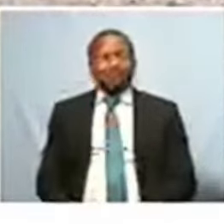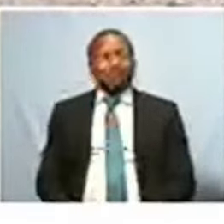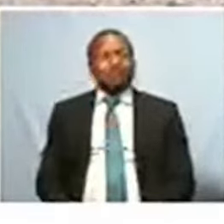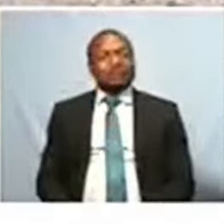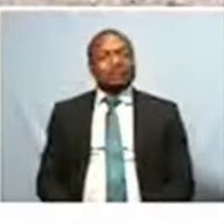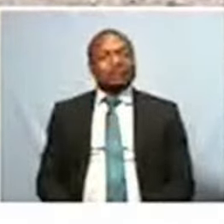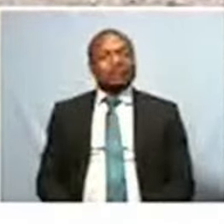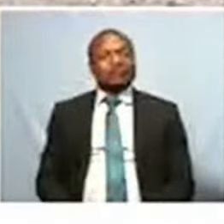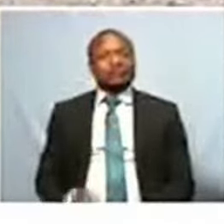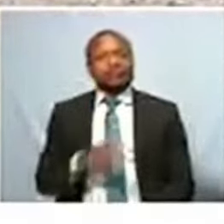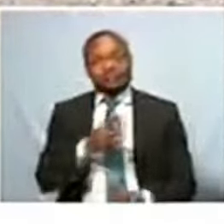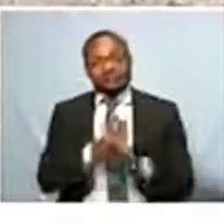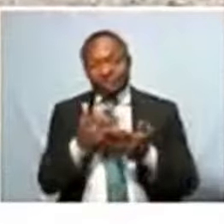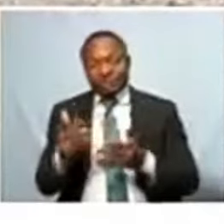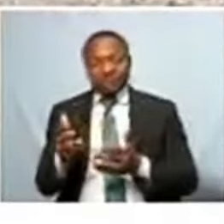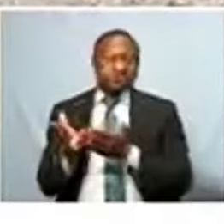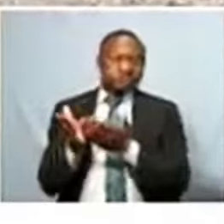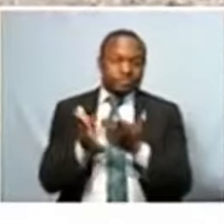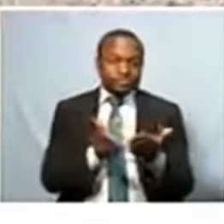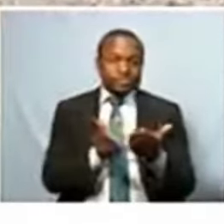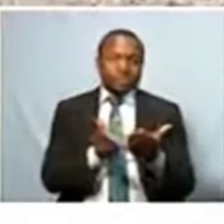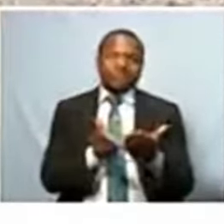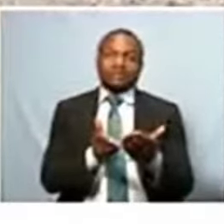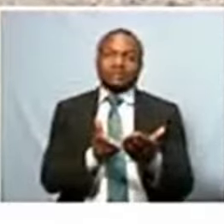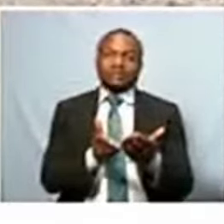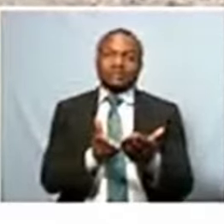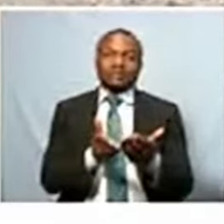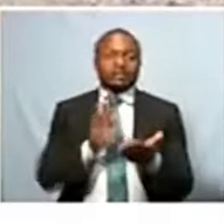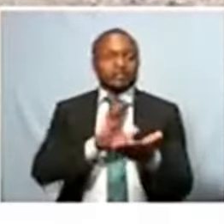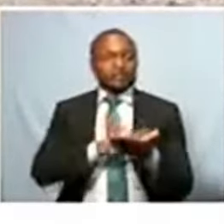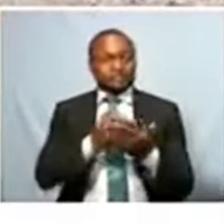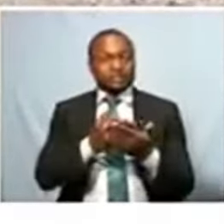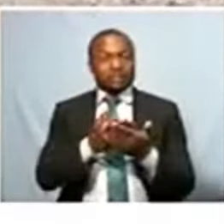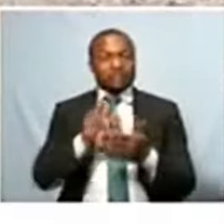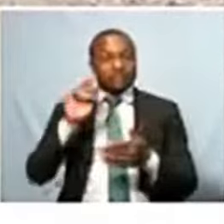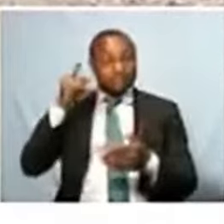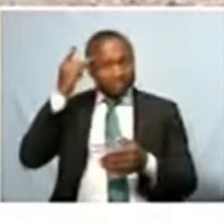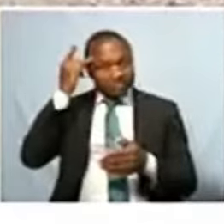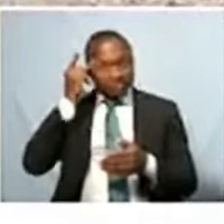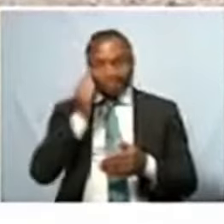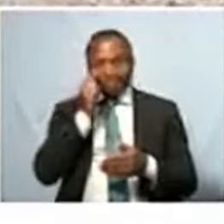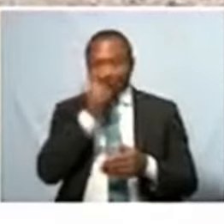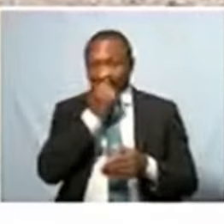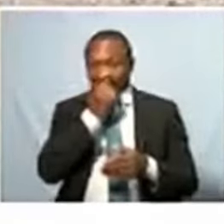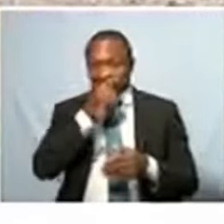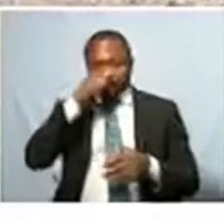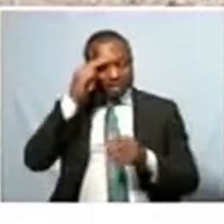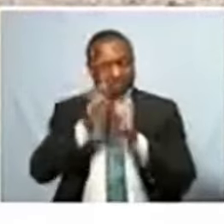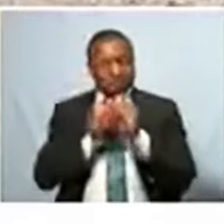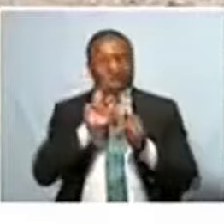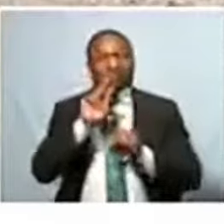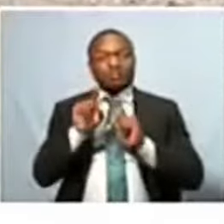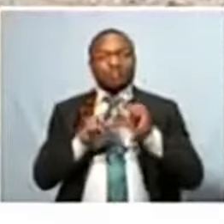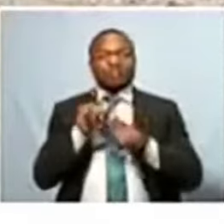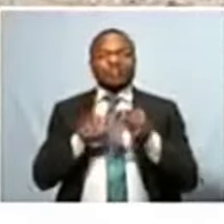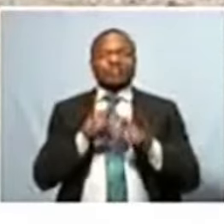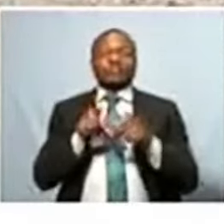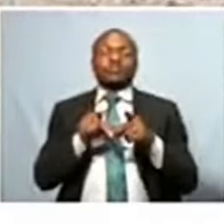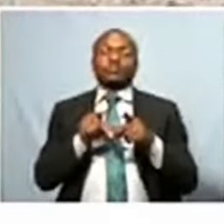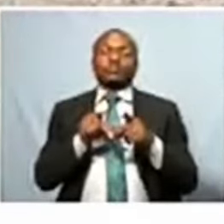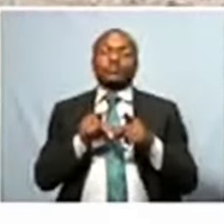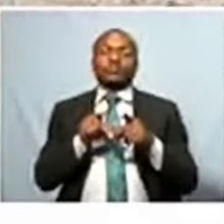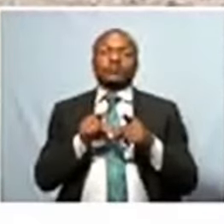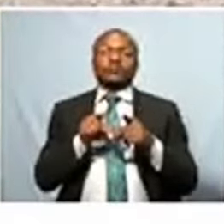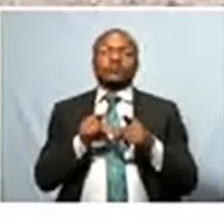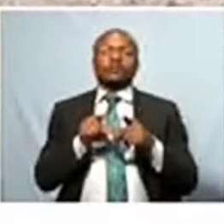where something that is brought forth, you interpret with a political lens because people are polarized.